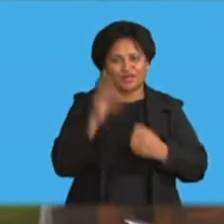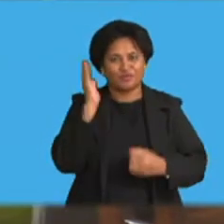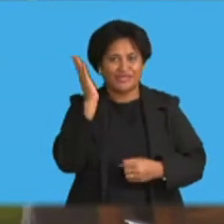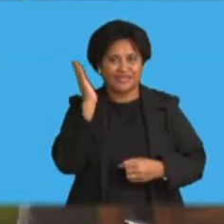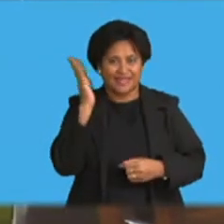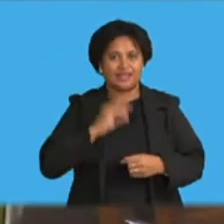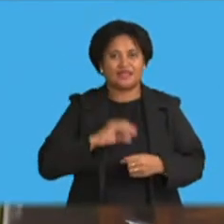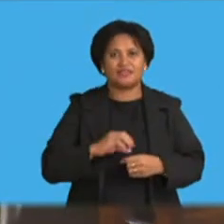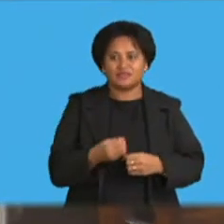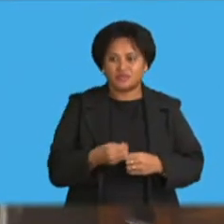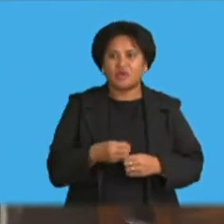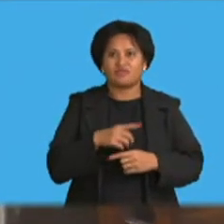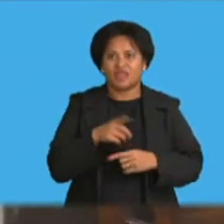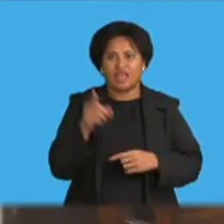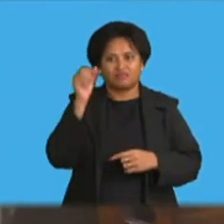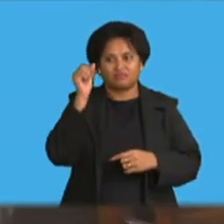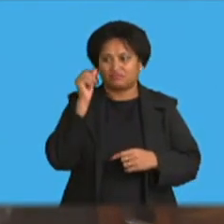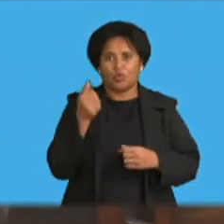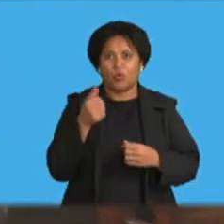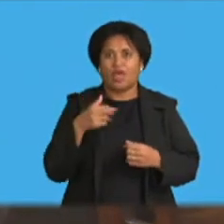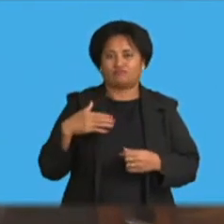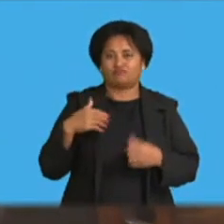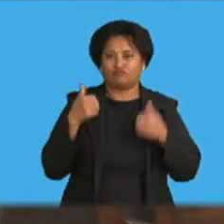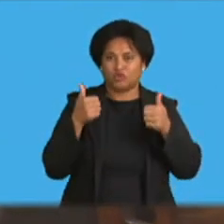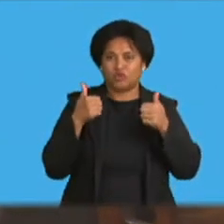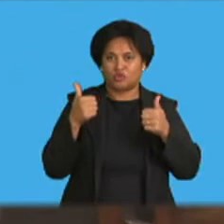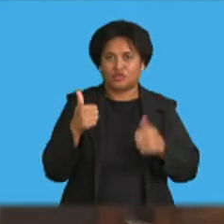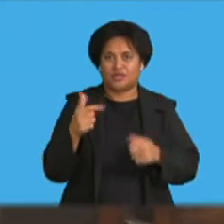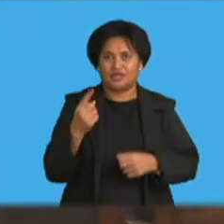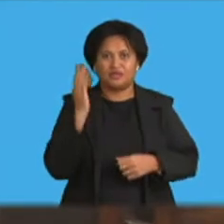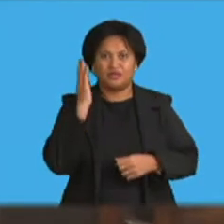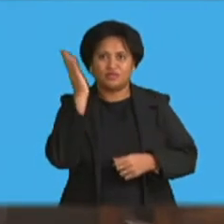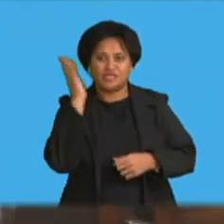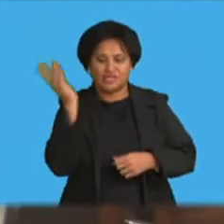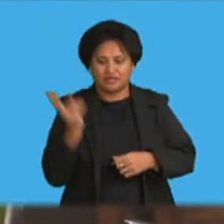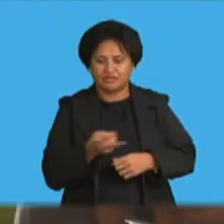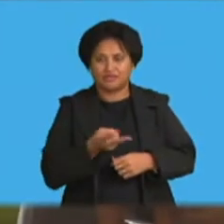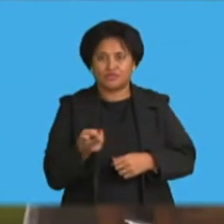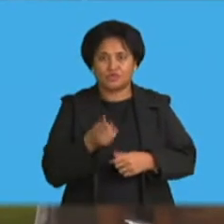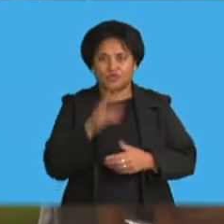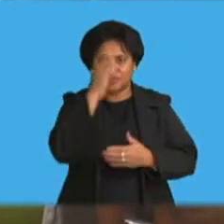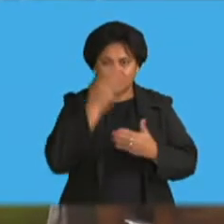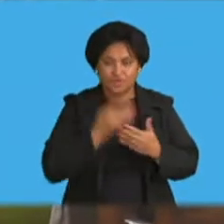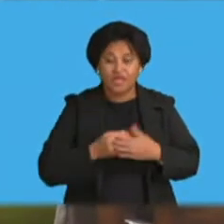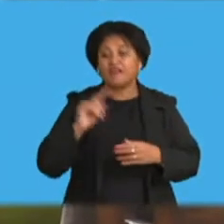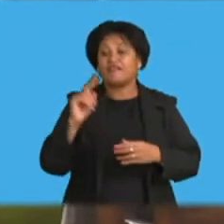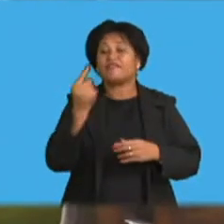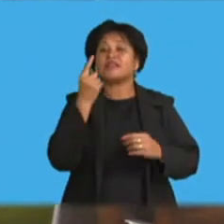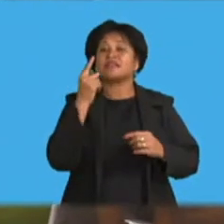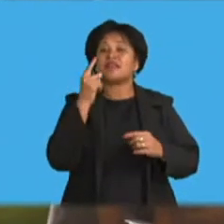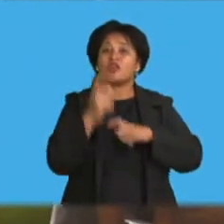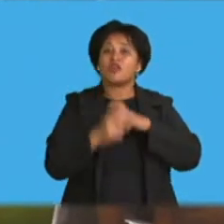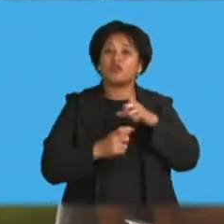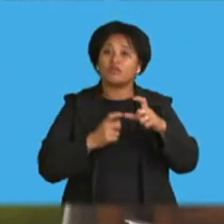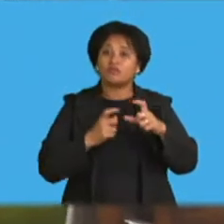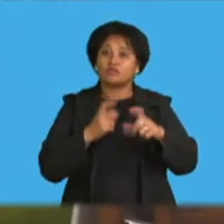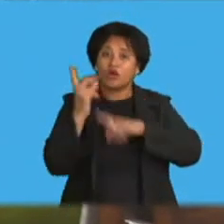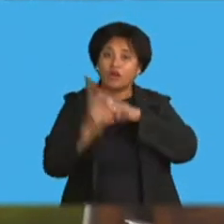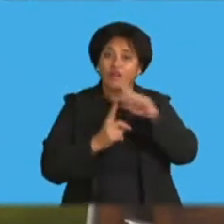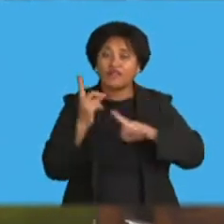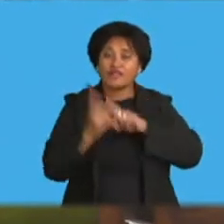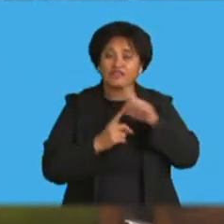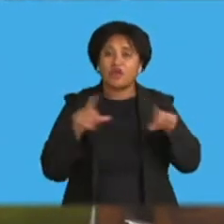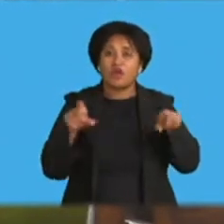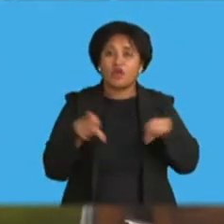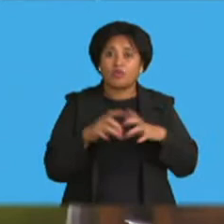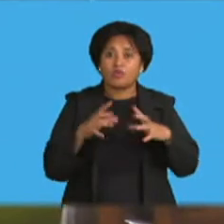well these two young people spoke. Madam Speaker, this is the first conference of Commonwealth Education Ministers to convene since the adoption of the